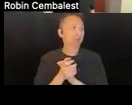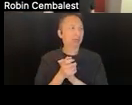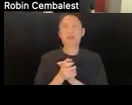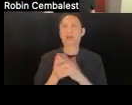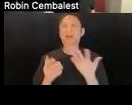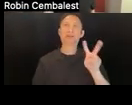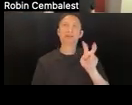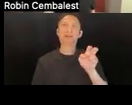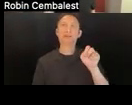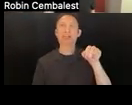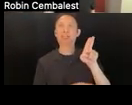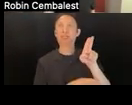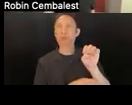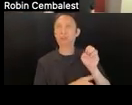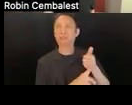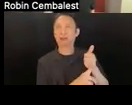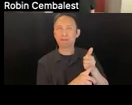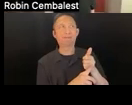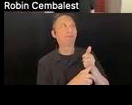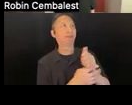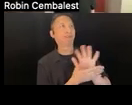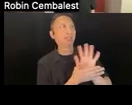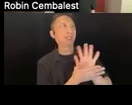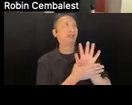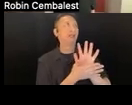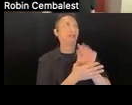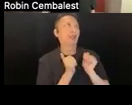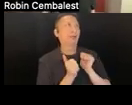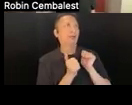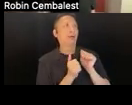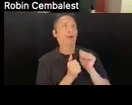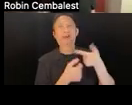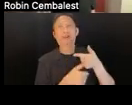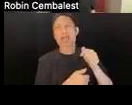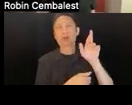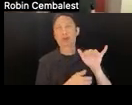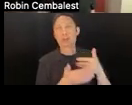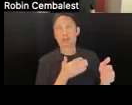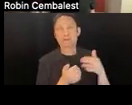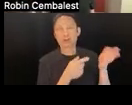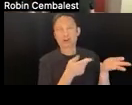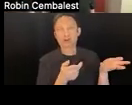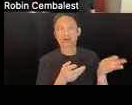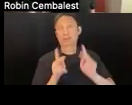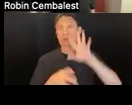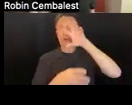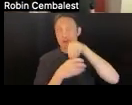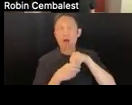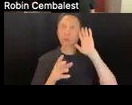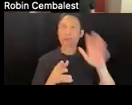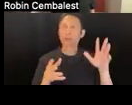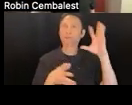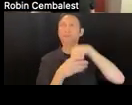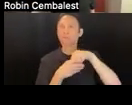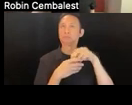venue, which, the film center, the theater, the art gallery, and so on, and the creators involved. And there's different ways to do